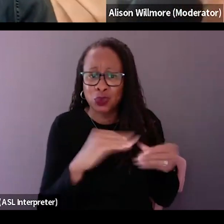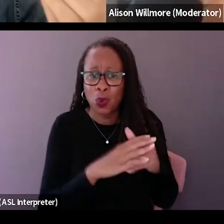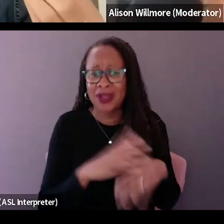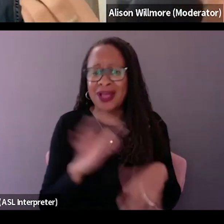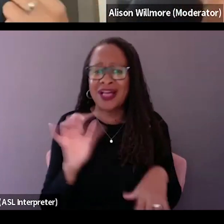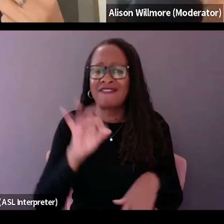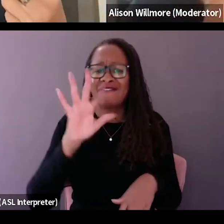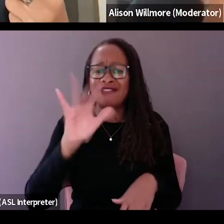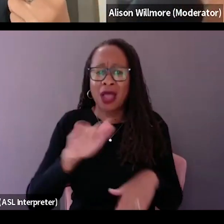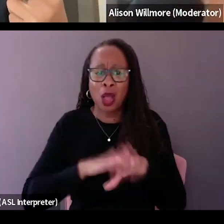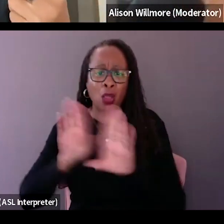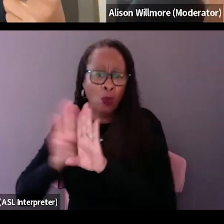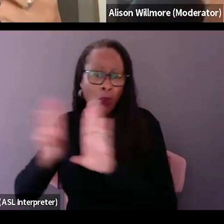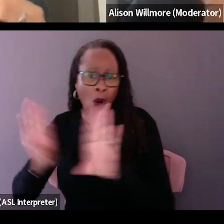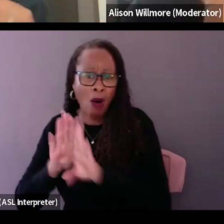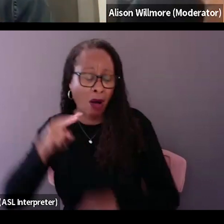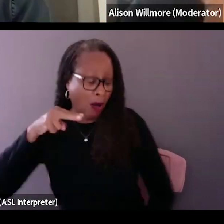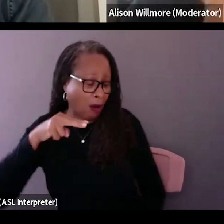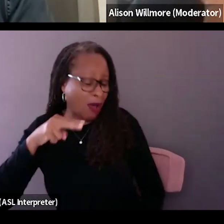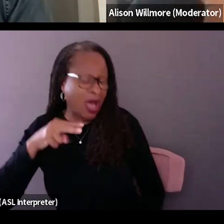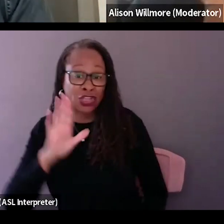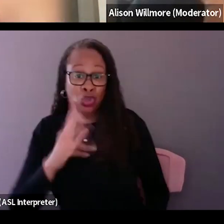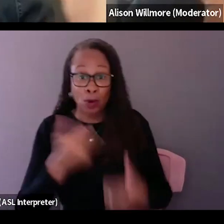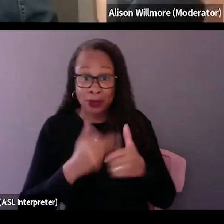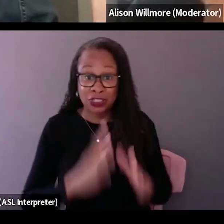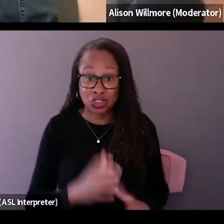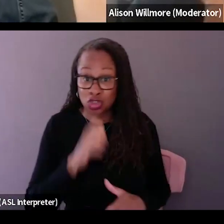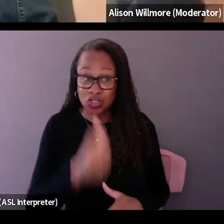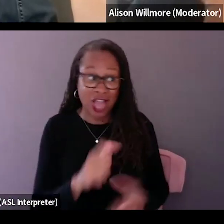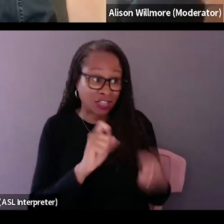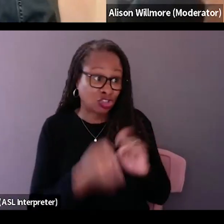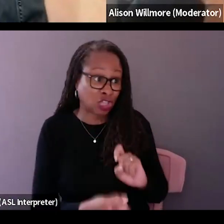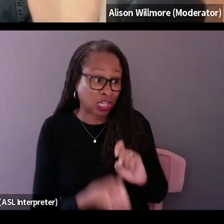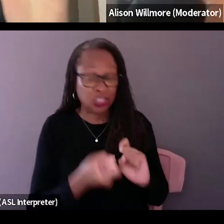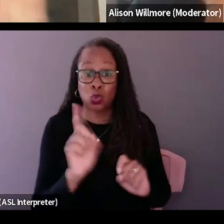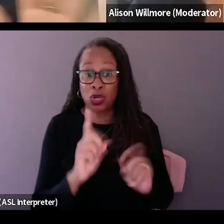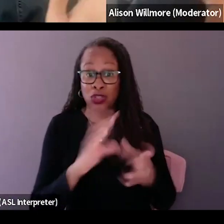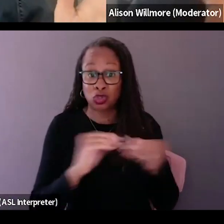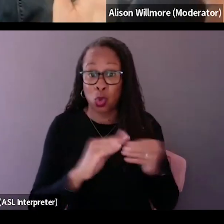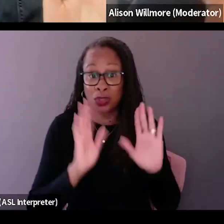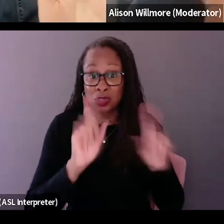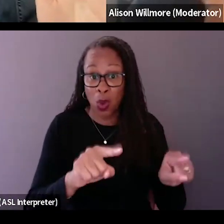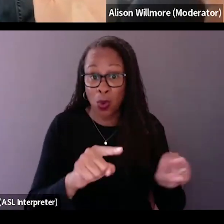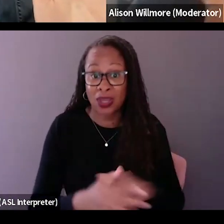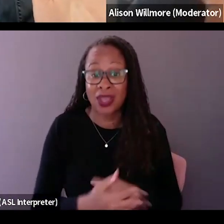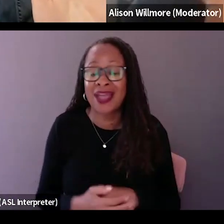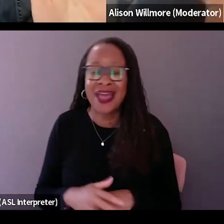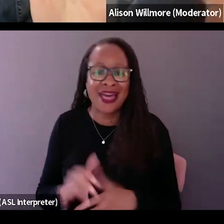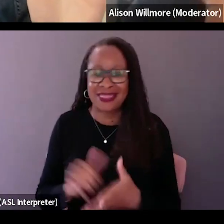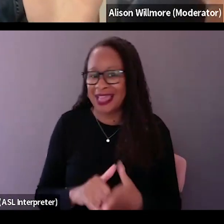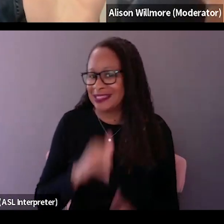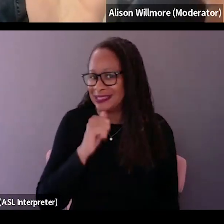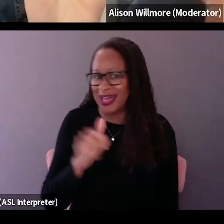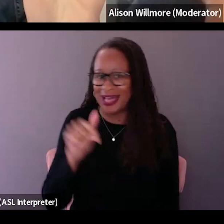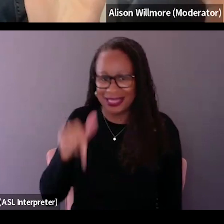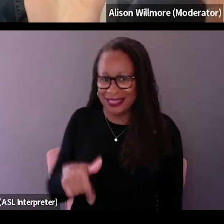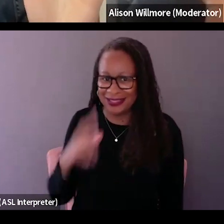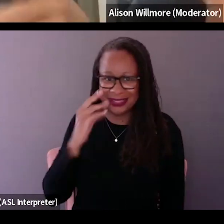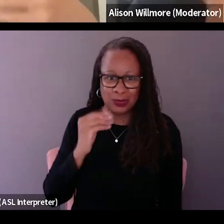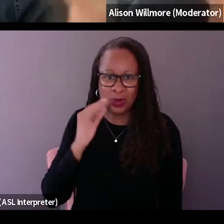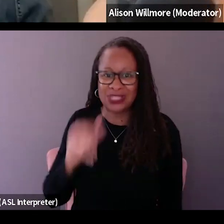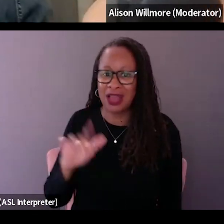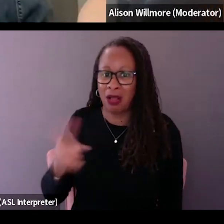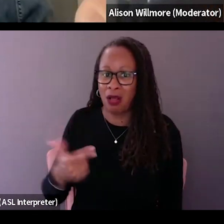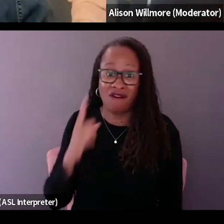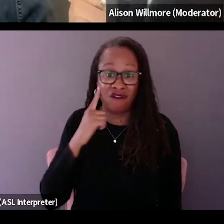the trajectory of where the story is going. This was not like that at all. From the moment I showed up,